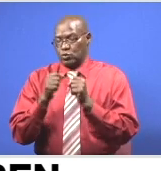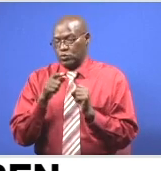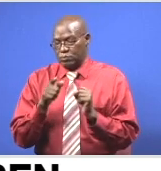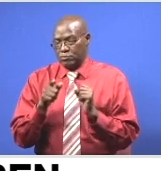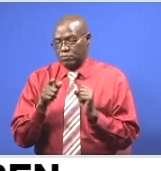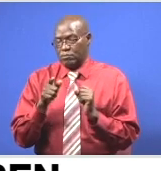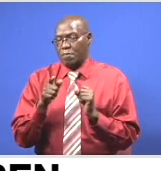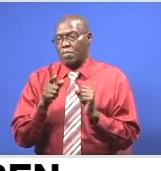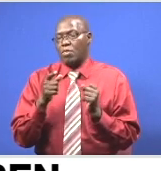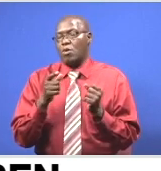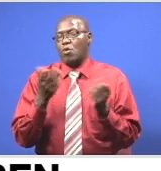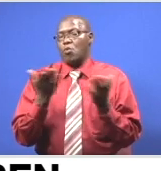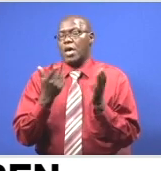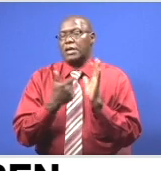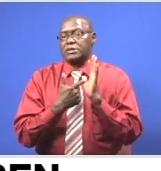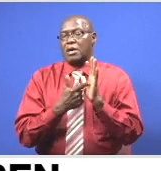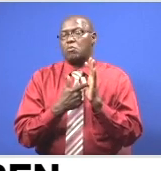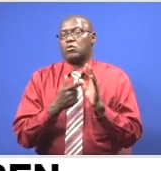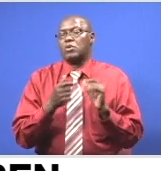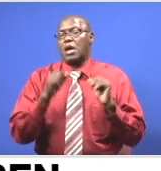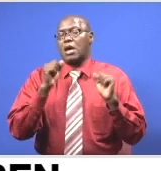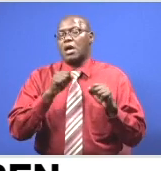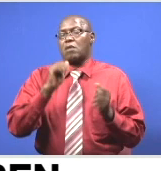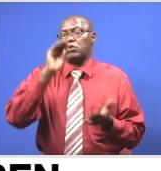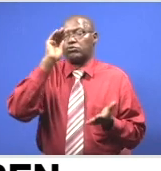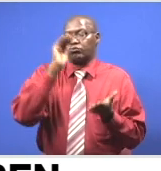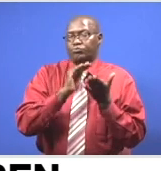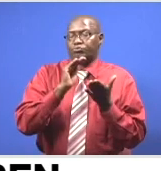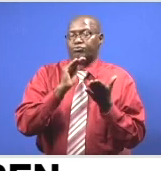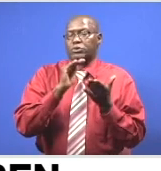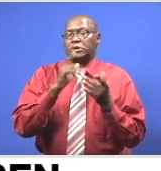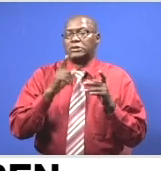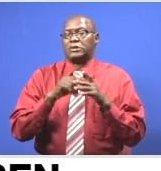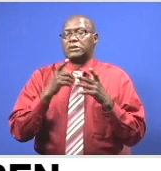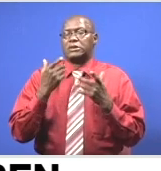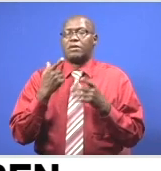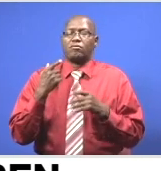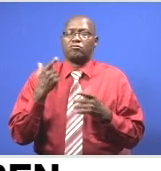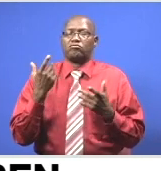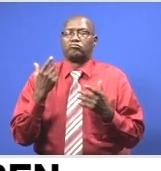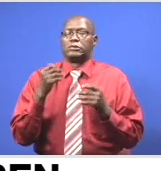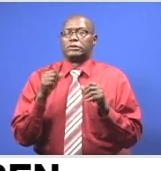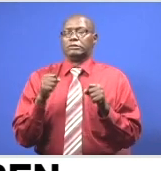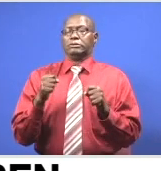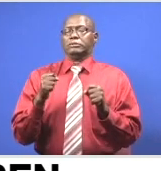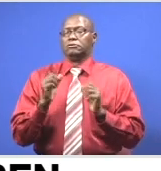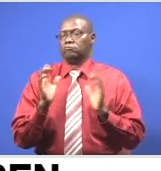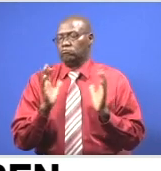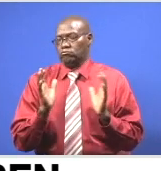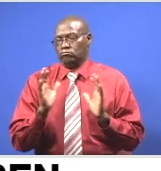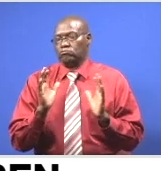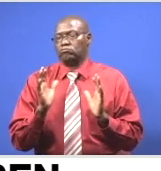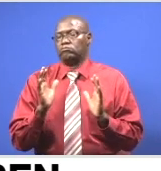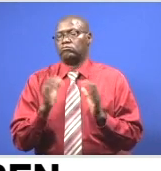where, for example, a child can reduce that stiffness early, and then that we call